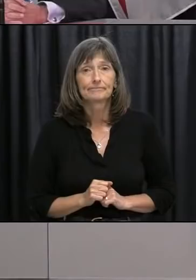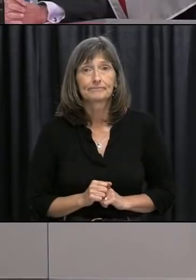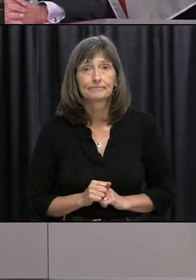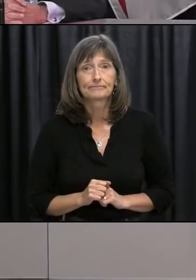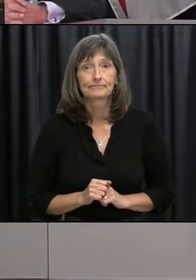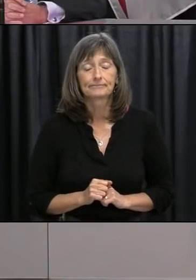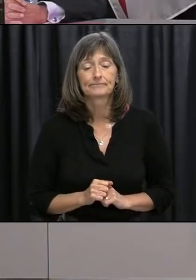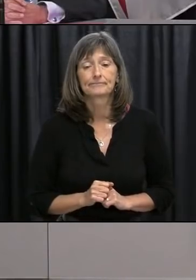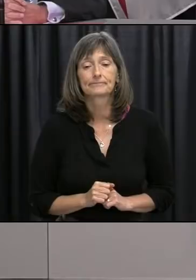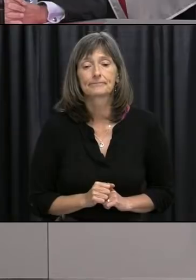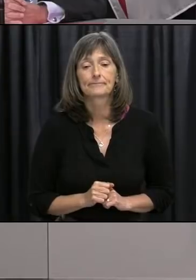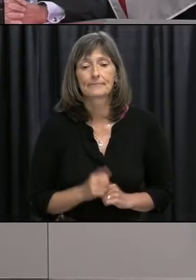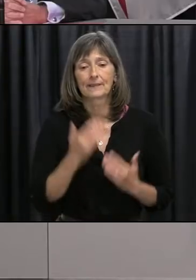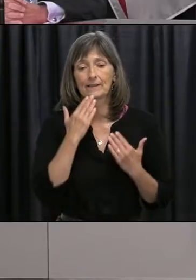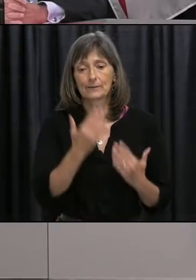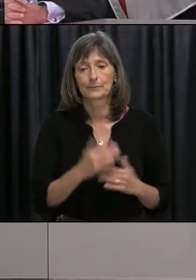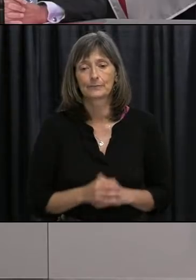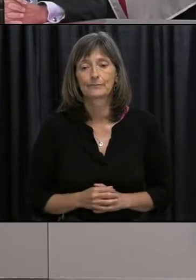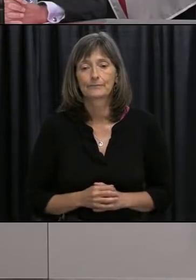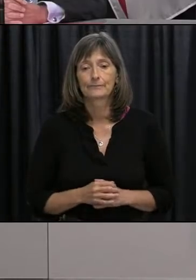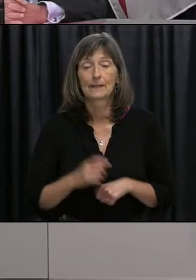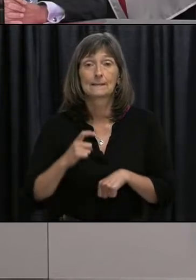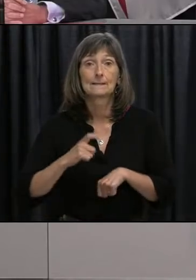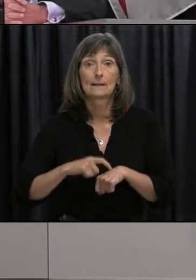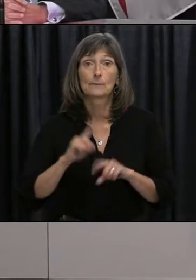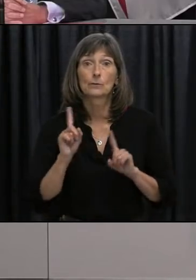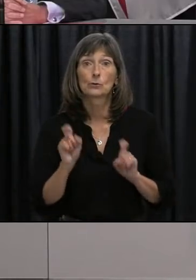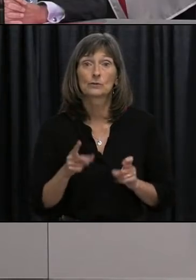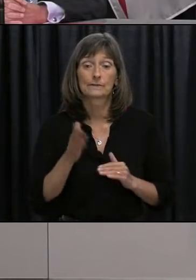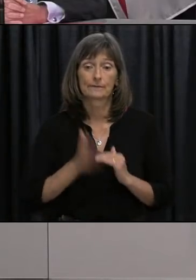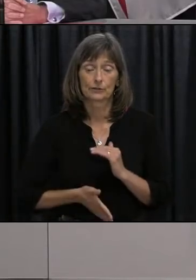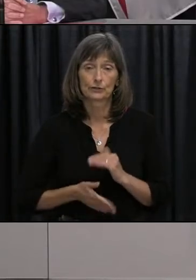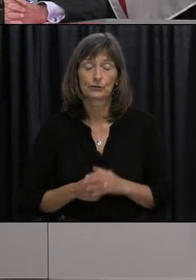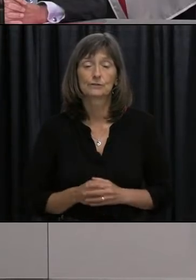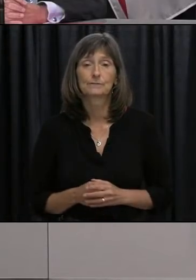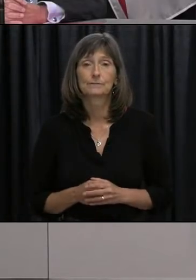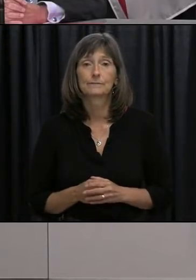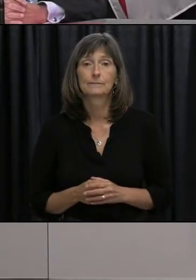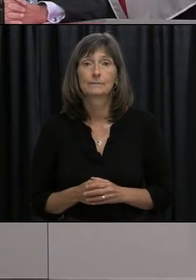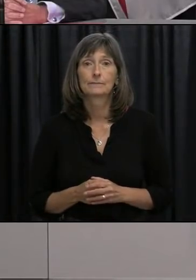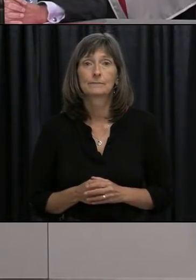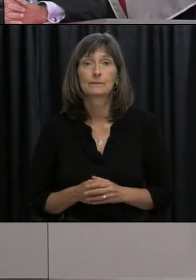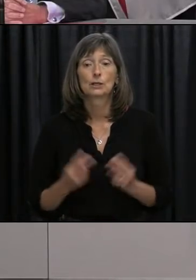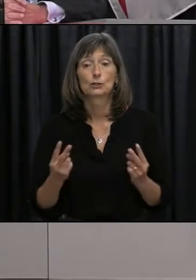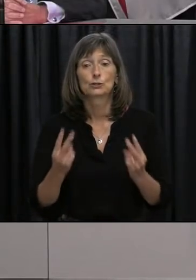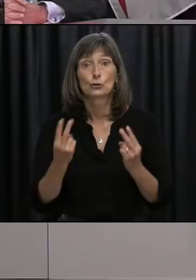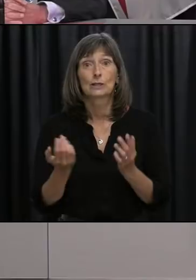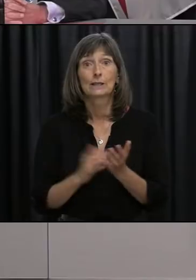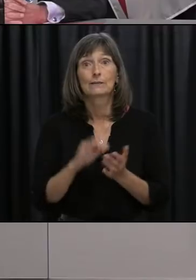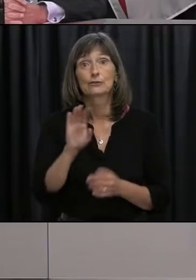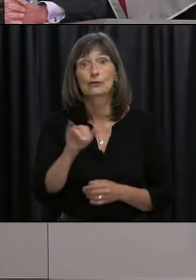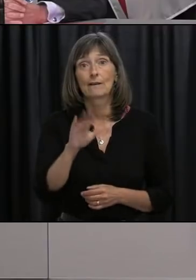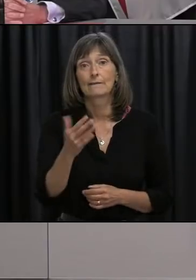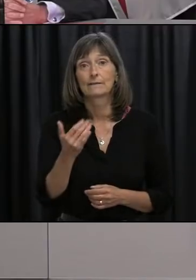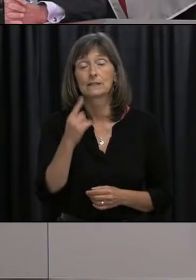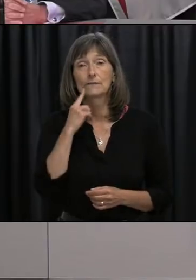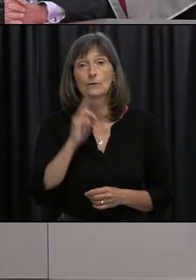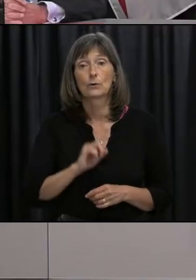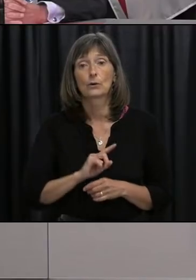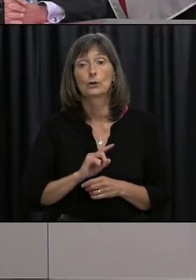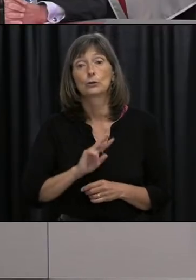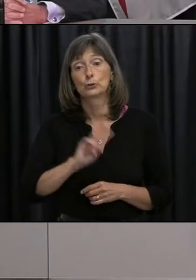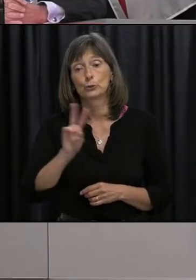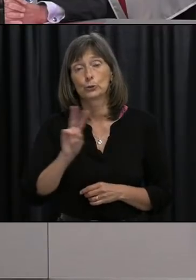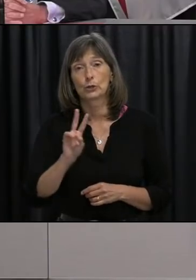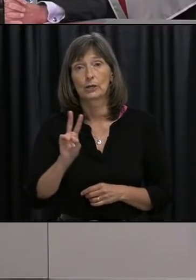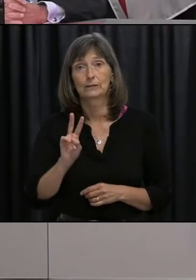Thank you. Thank you, Dr. Fitzgerald. The time for questions has ended. Please join us again on Wednesday, July 15th at 2 p.m., 1:30 in